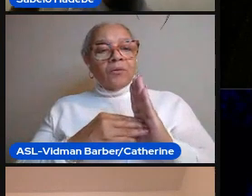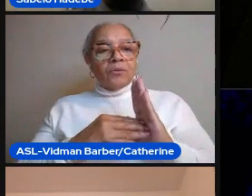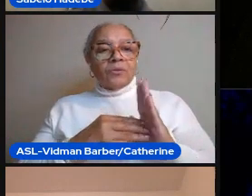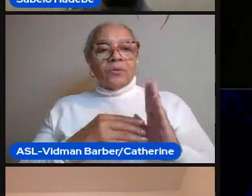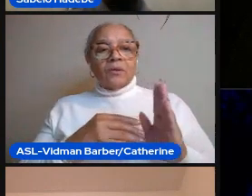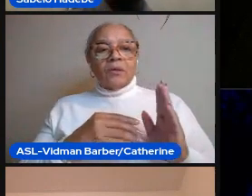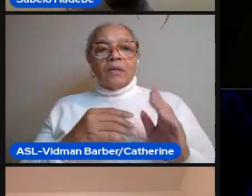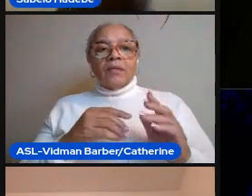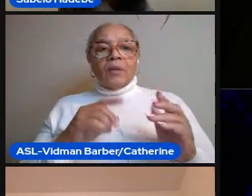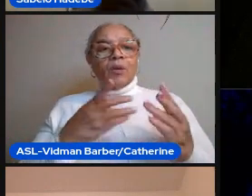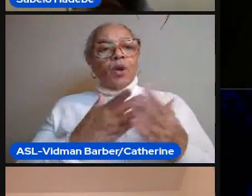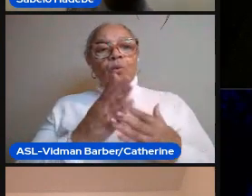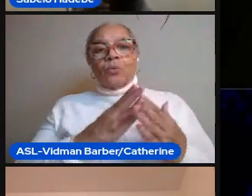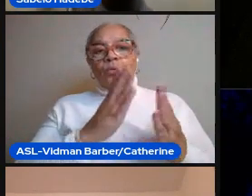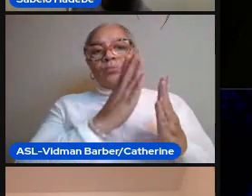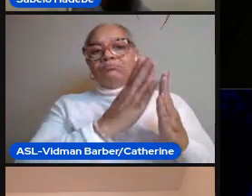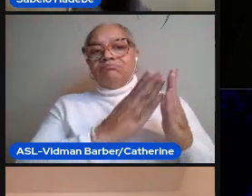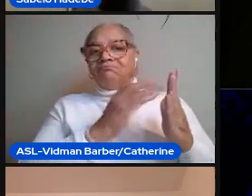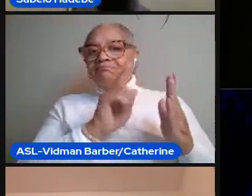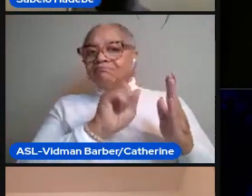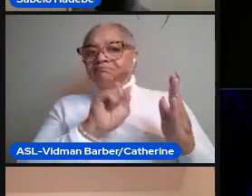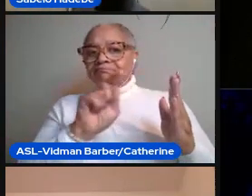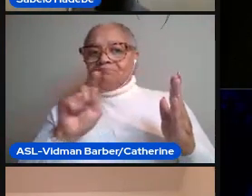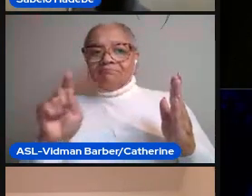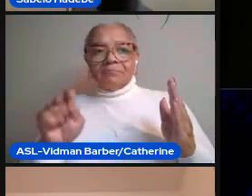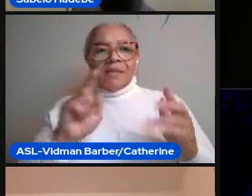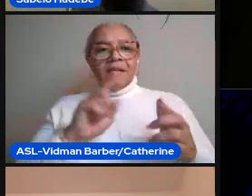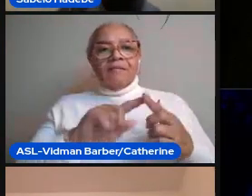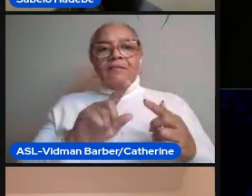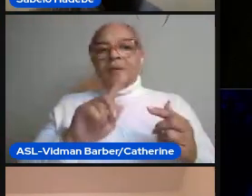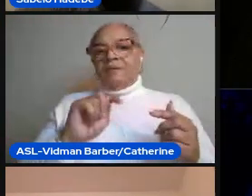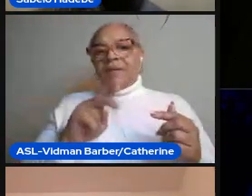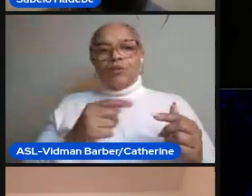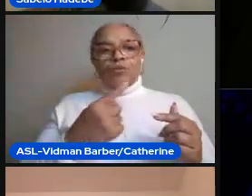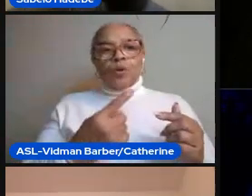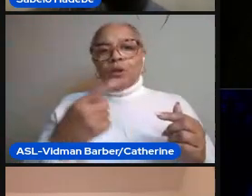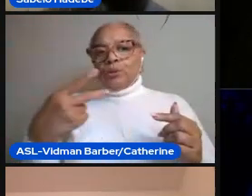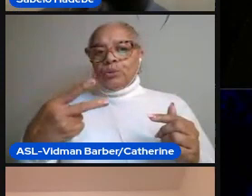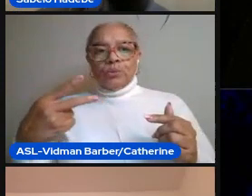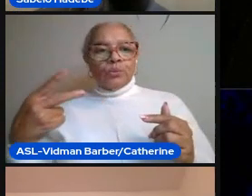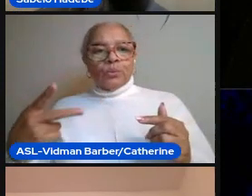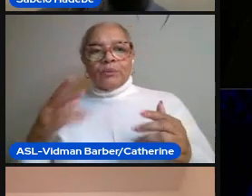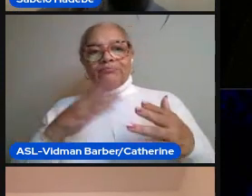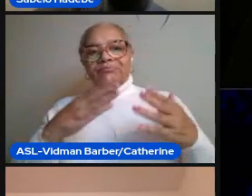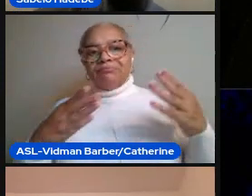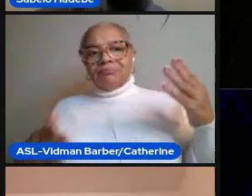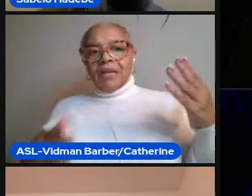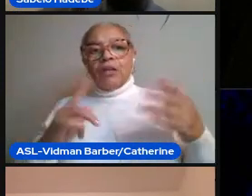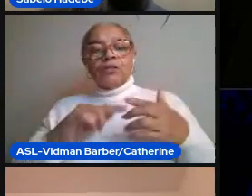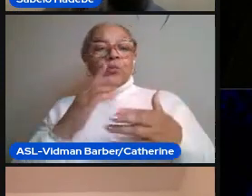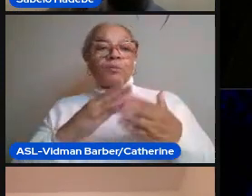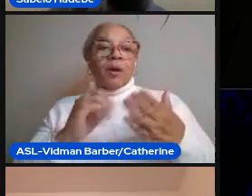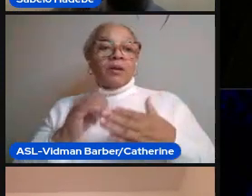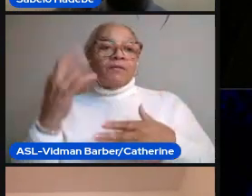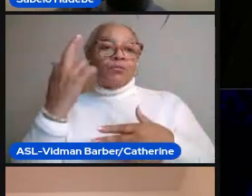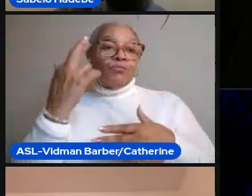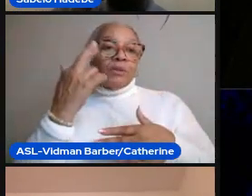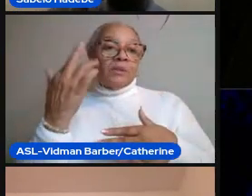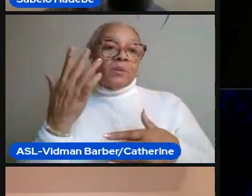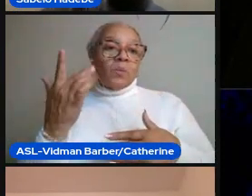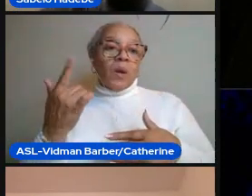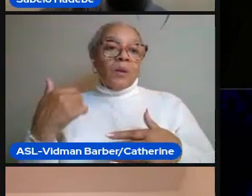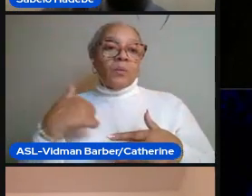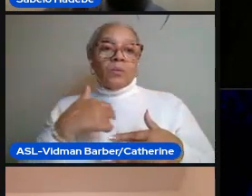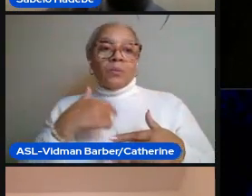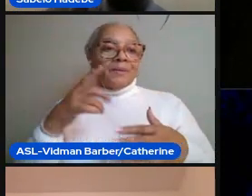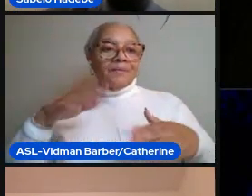through phases of switching from Th1 to Th2 or to Treg. Yeah. So it probably is part of the reason why we